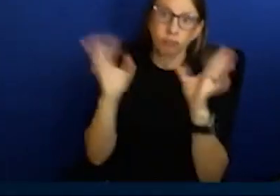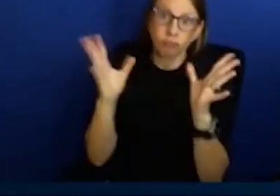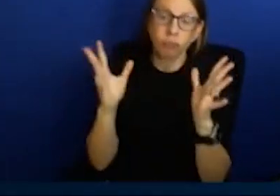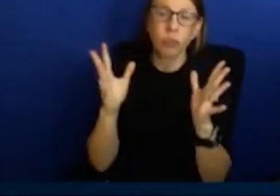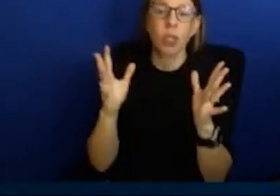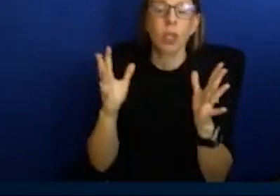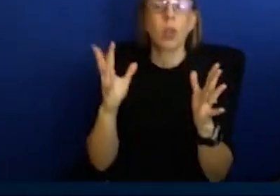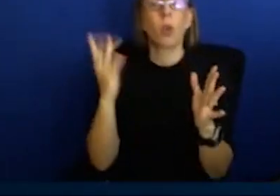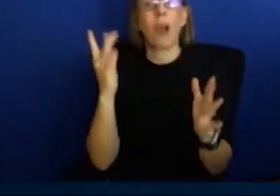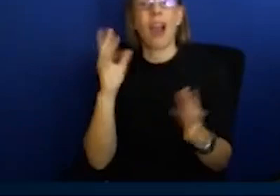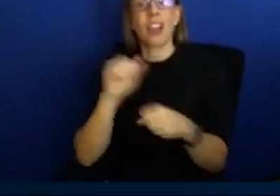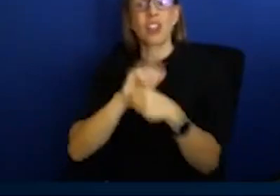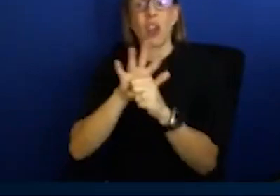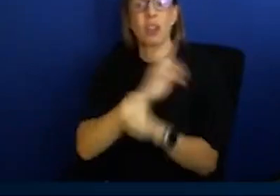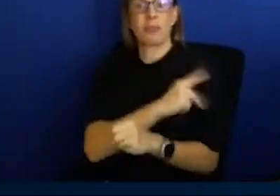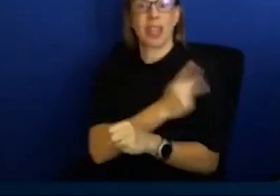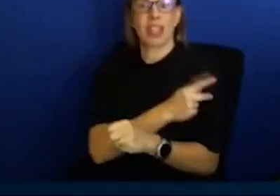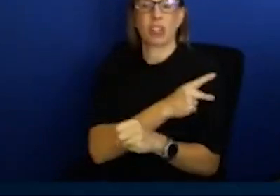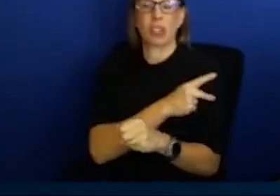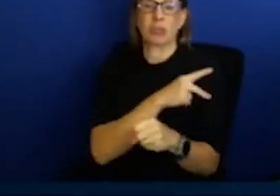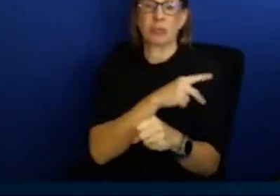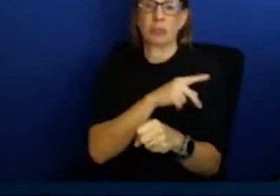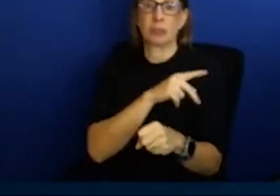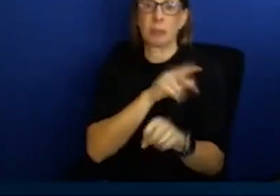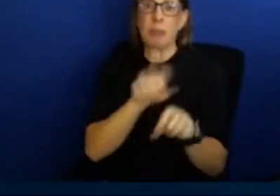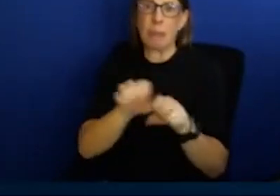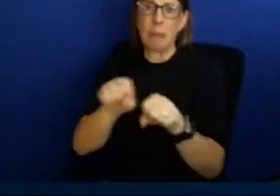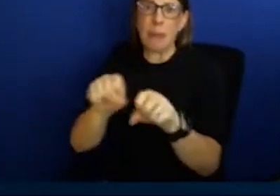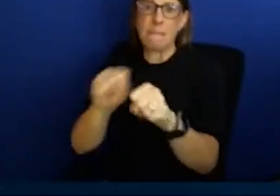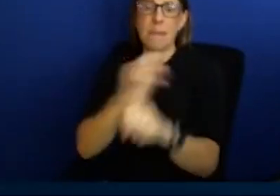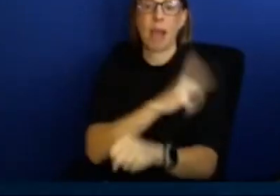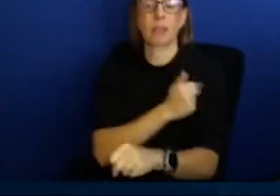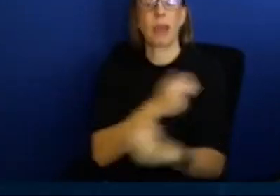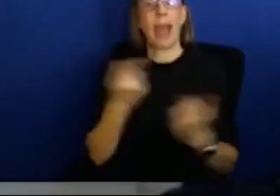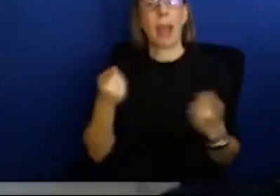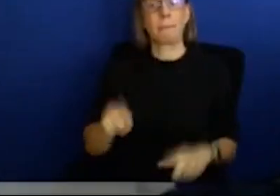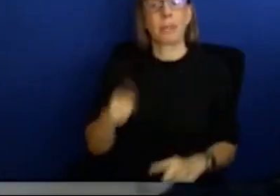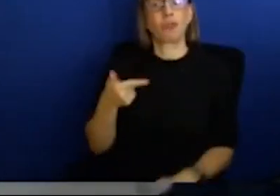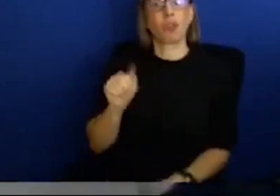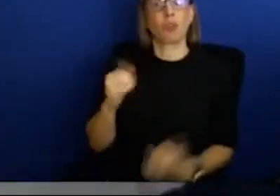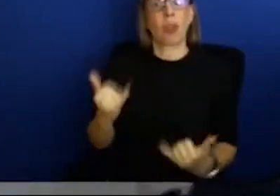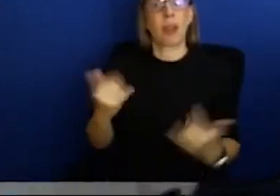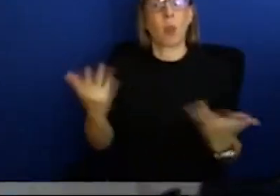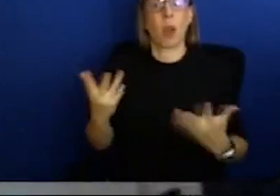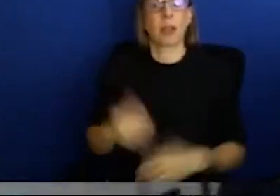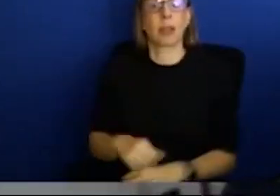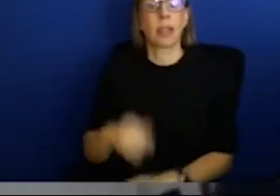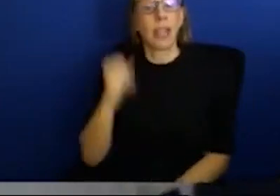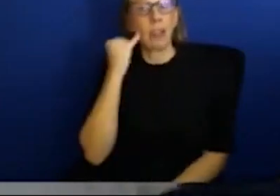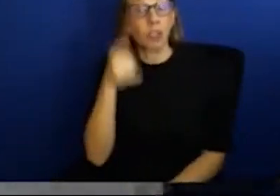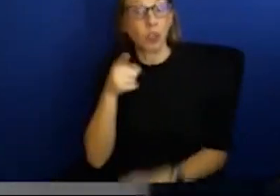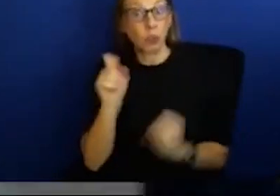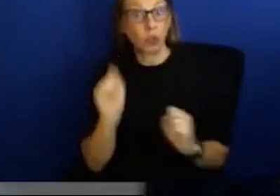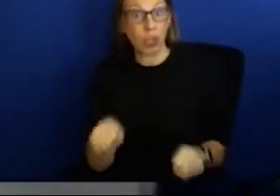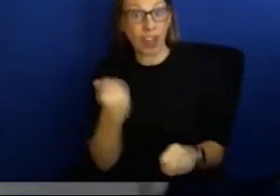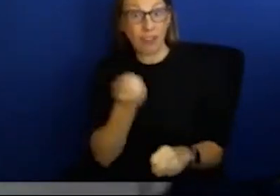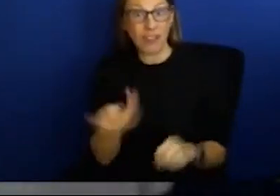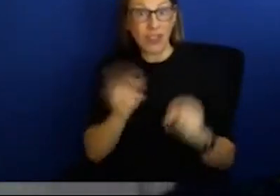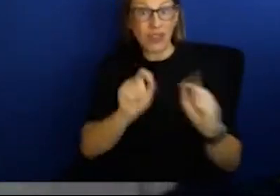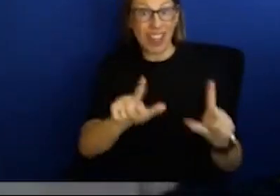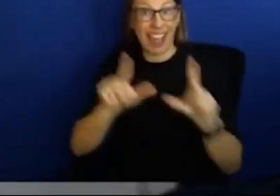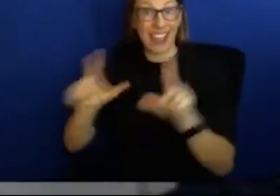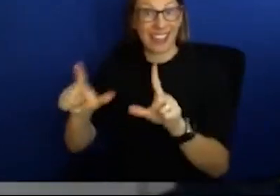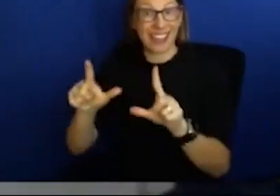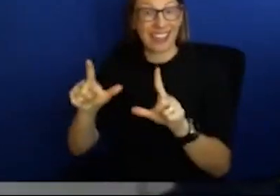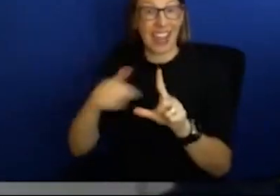they set new records. So what is happening in Georgia right now? Well, if you could, I have a couple slides that I